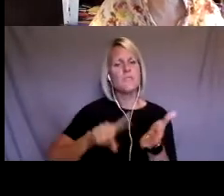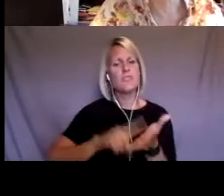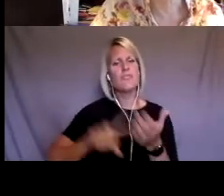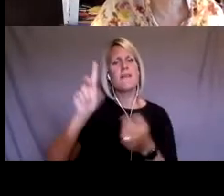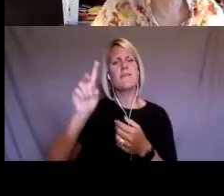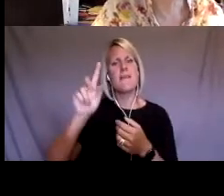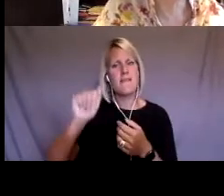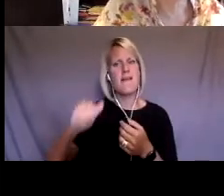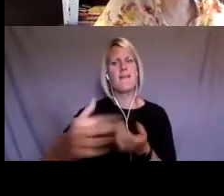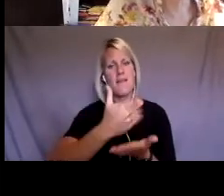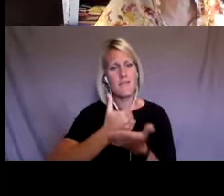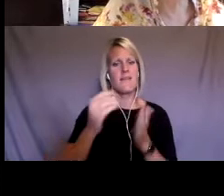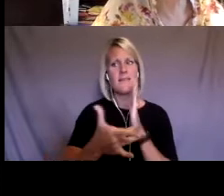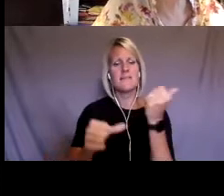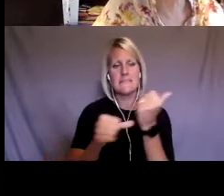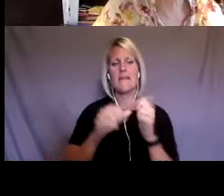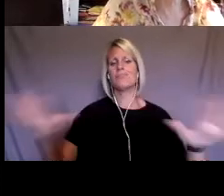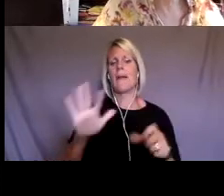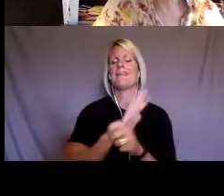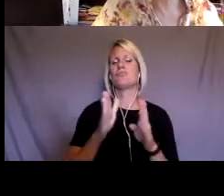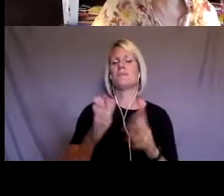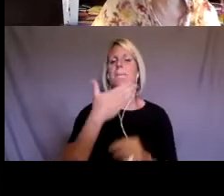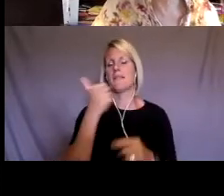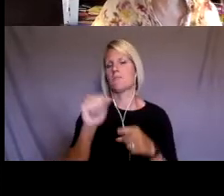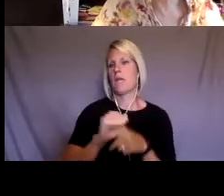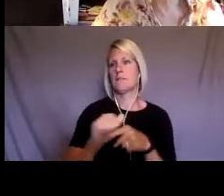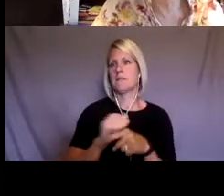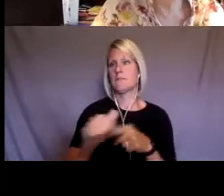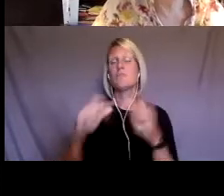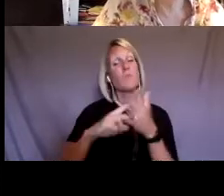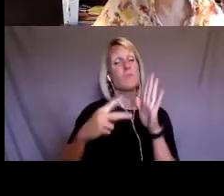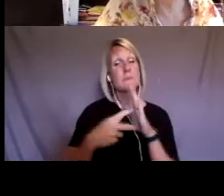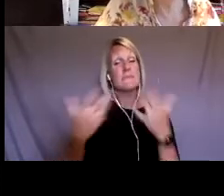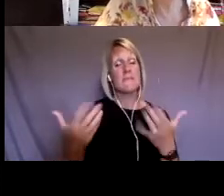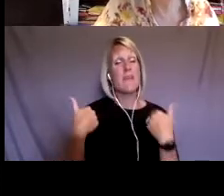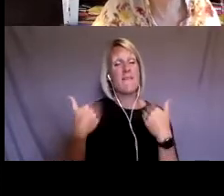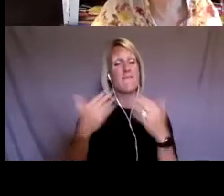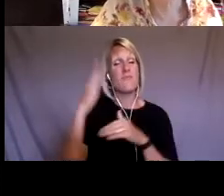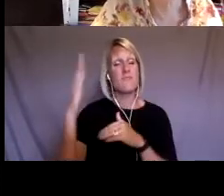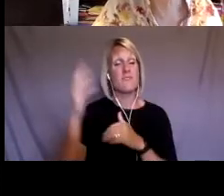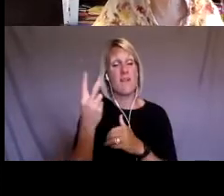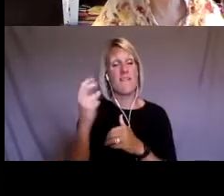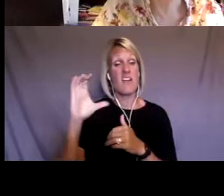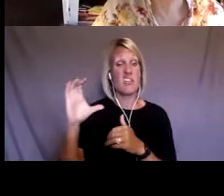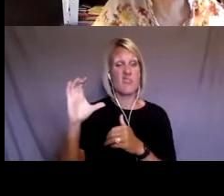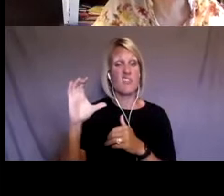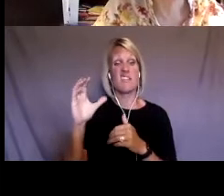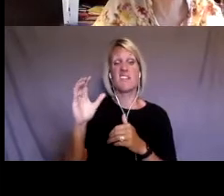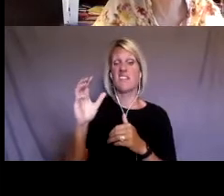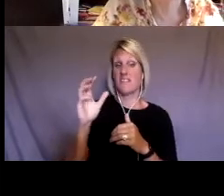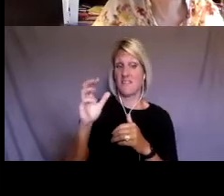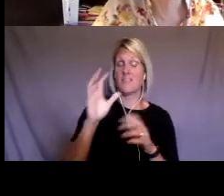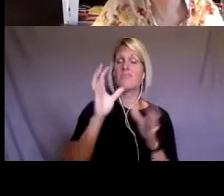best practices. And so as a result of that, we have over 1,200 municipalities around the